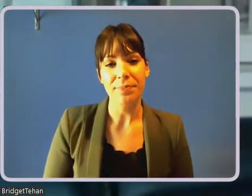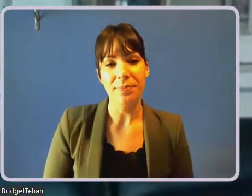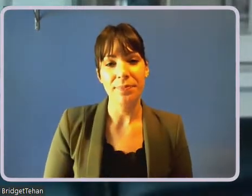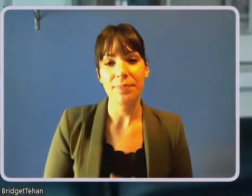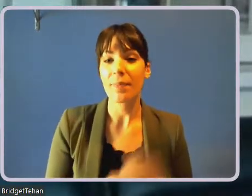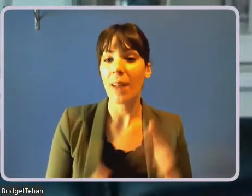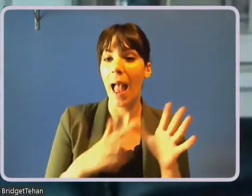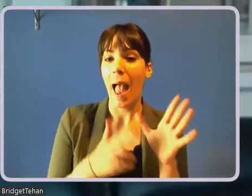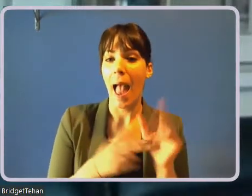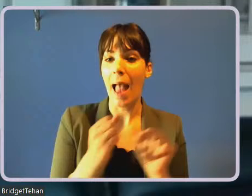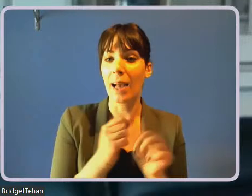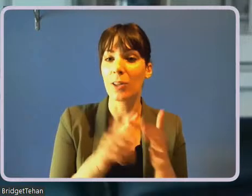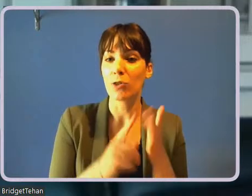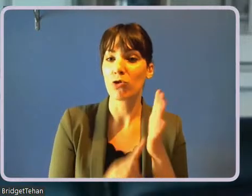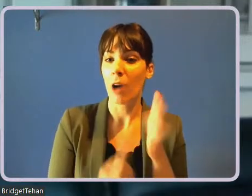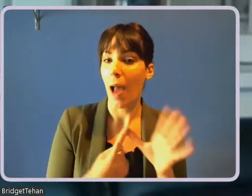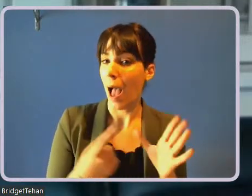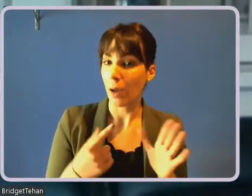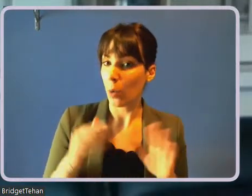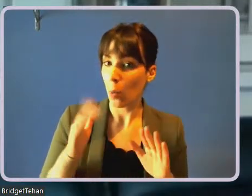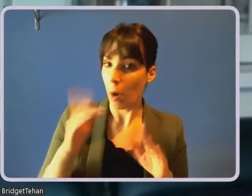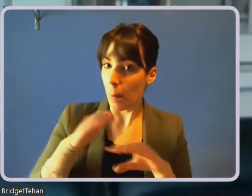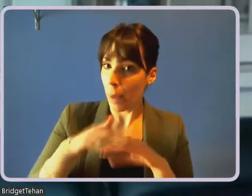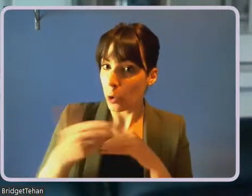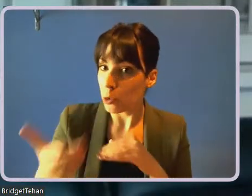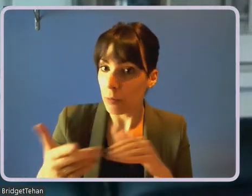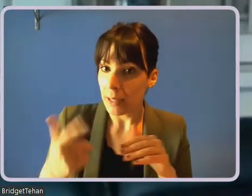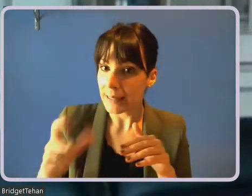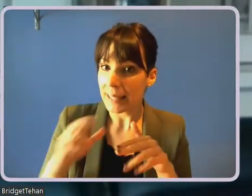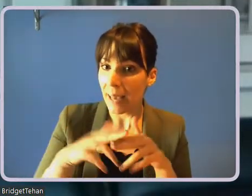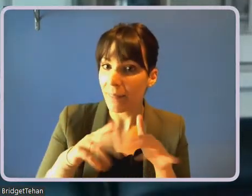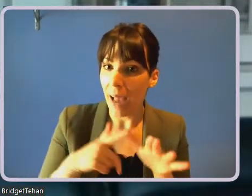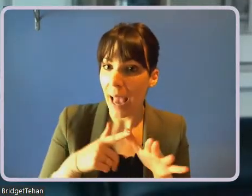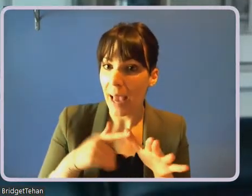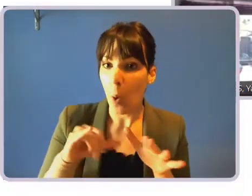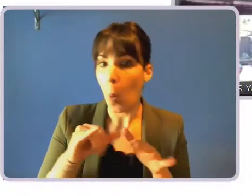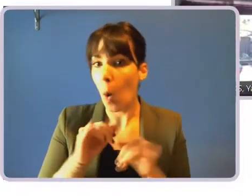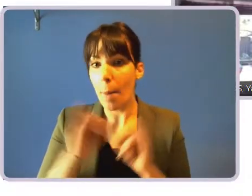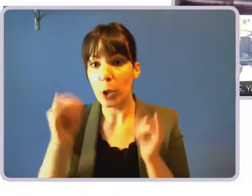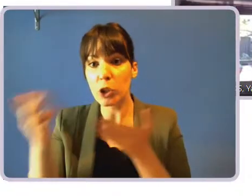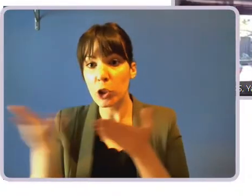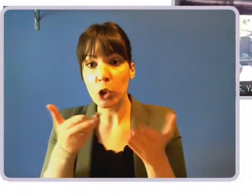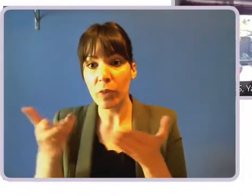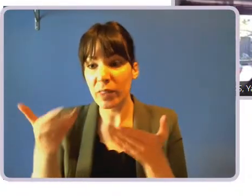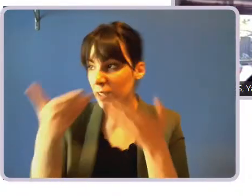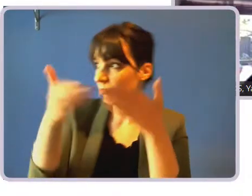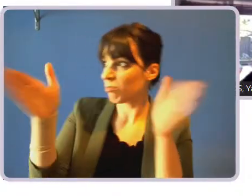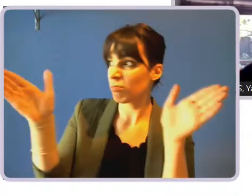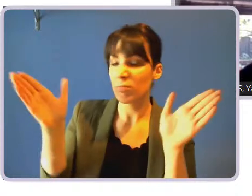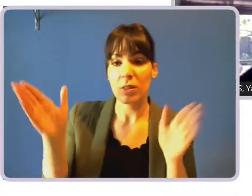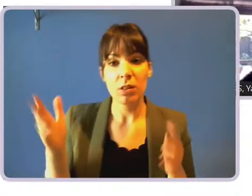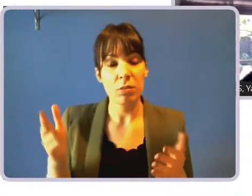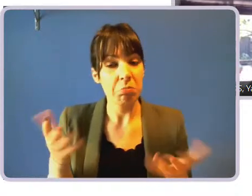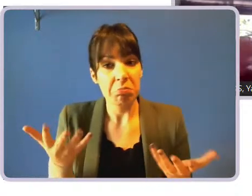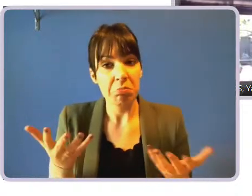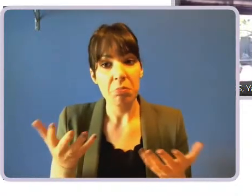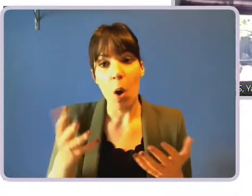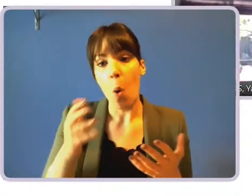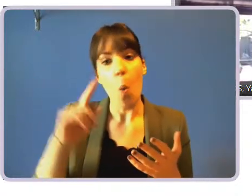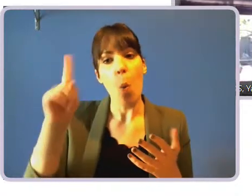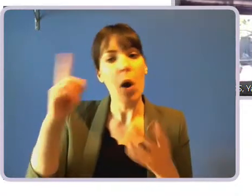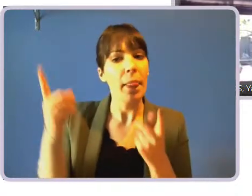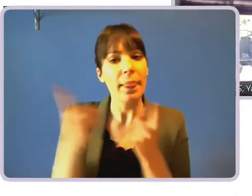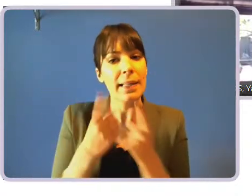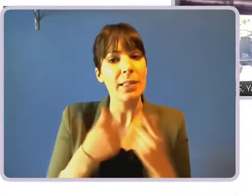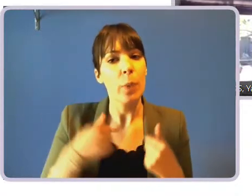about you and the CFA or emergency services more broadly? I guess one of the things we know within the emergency management